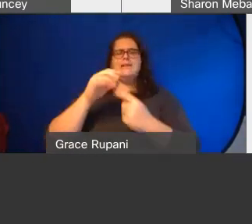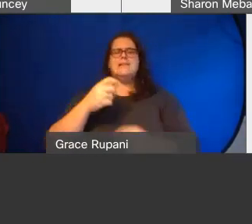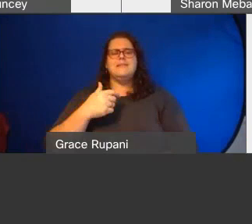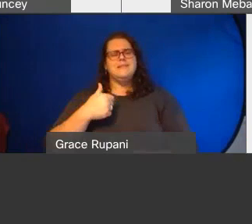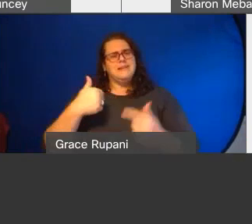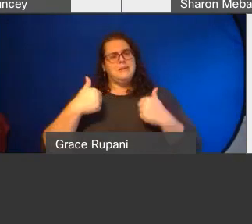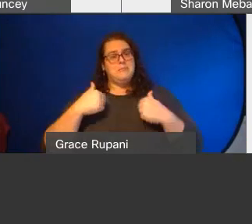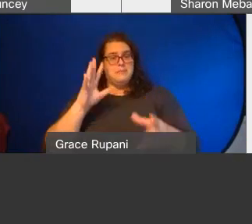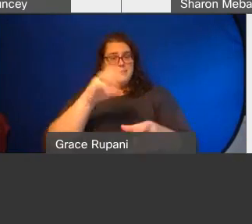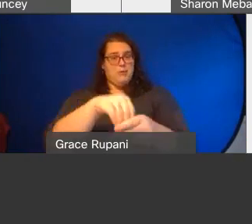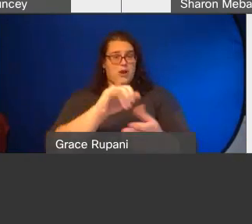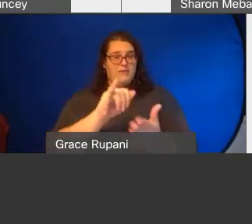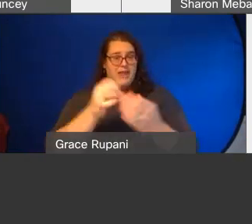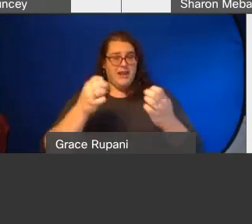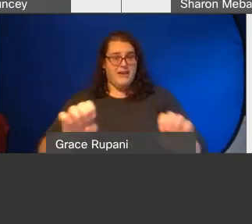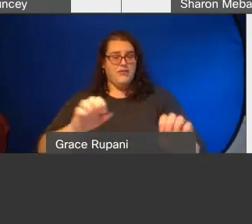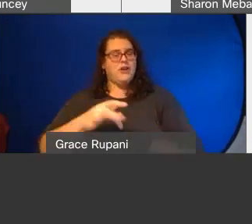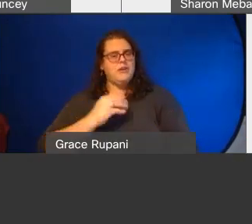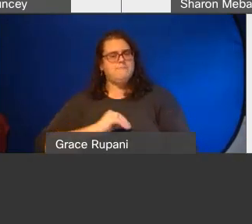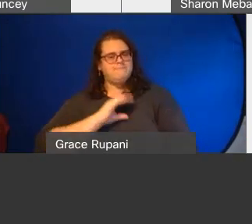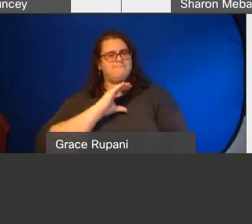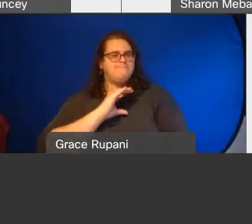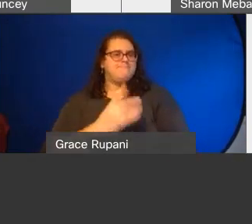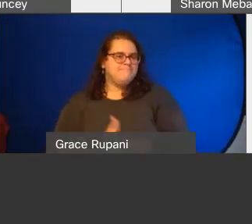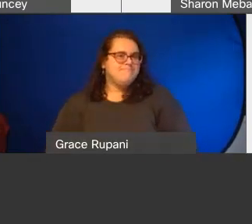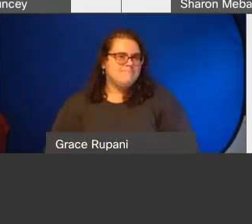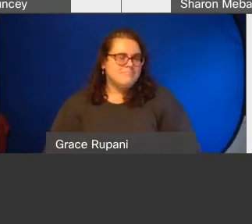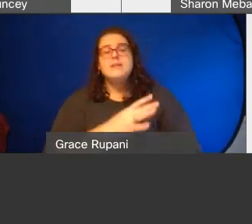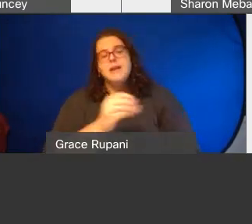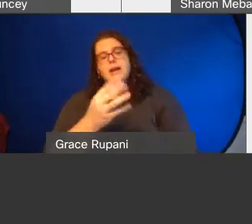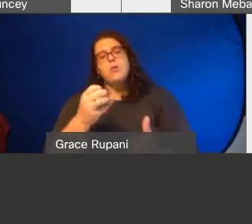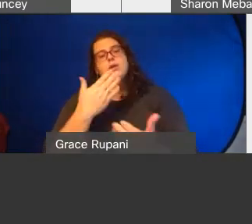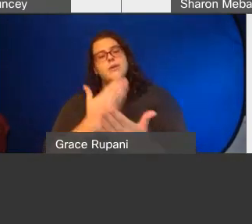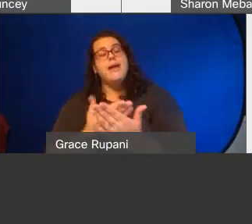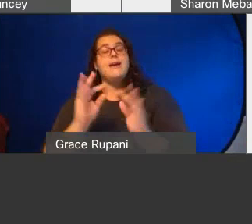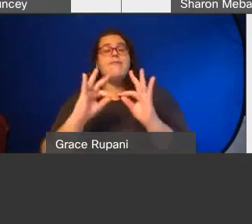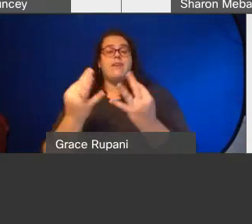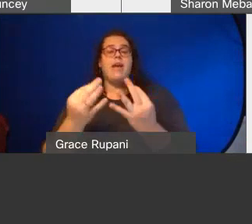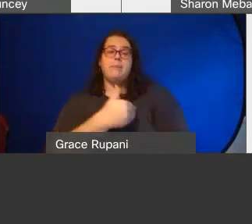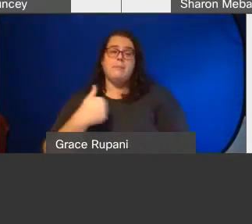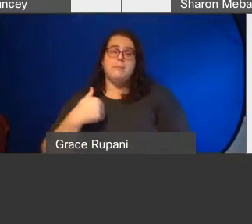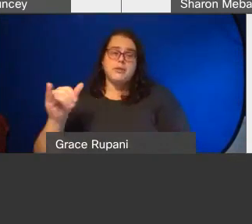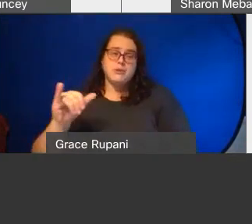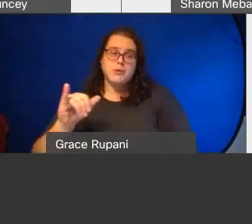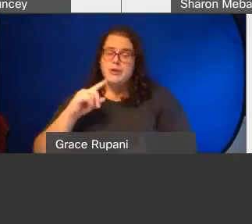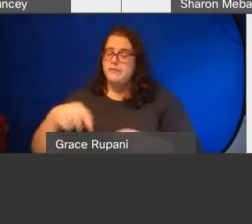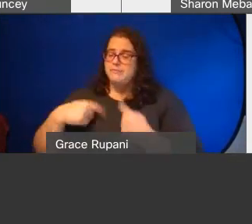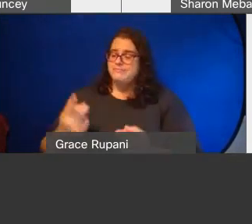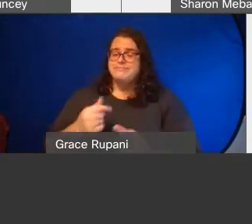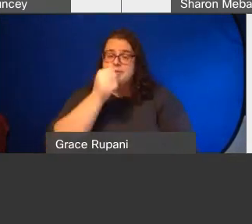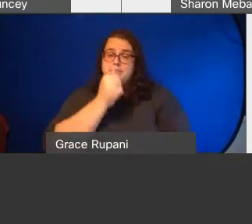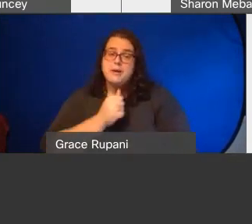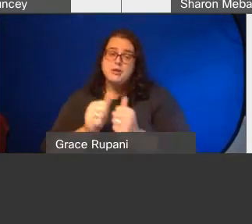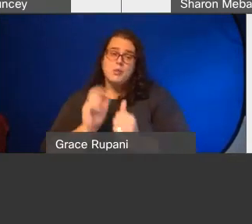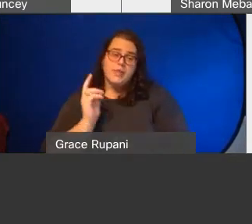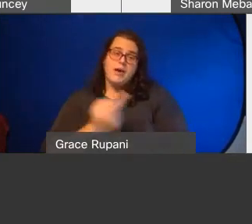of this effort. I'd like to also thank the family members who've been patient with us as we didn't